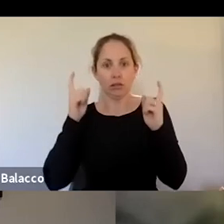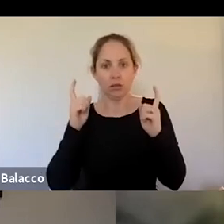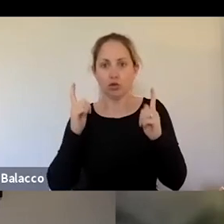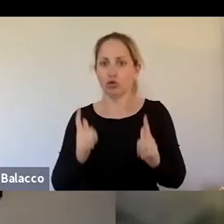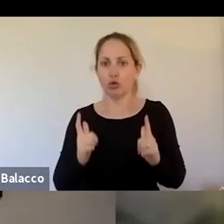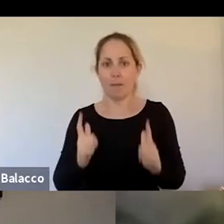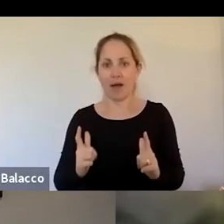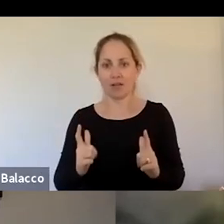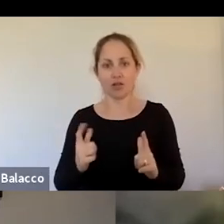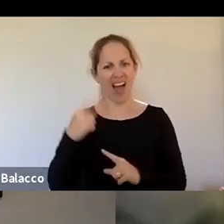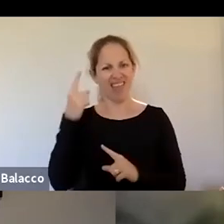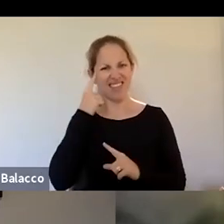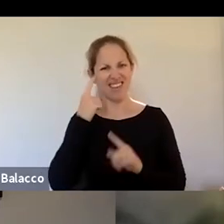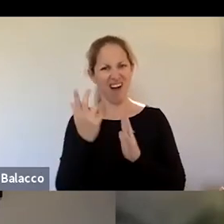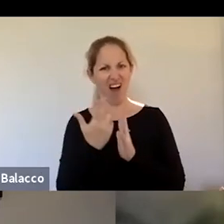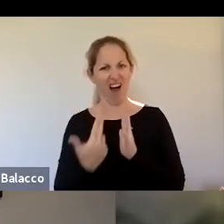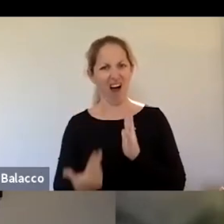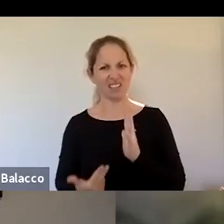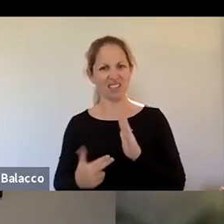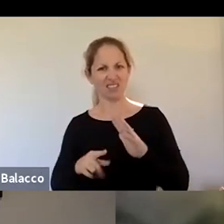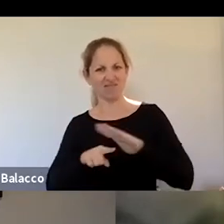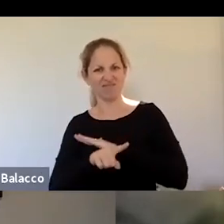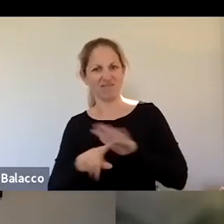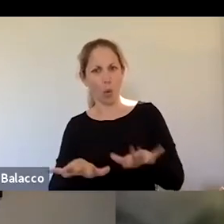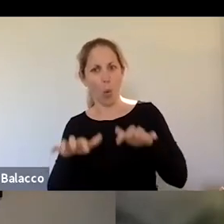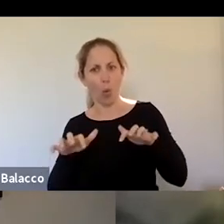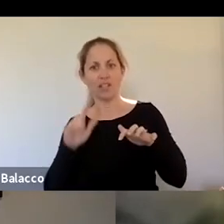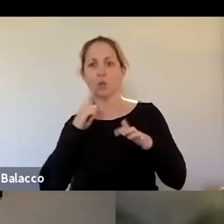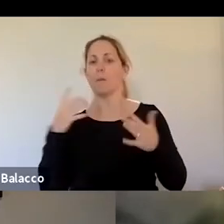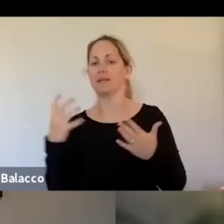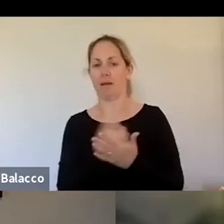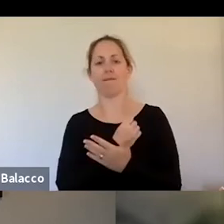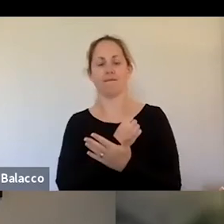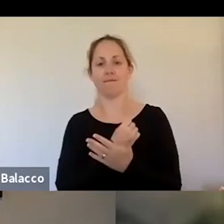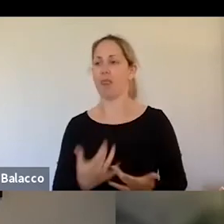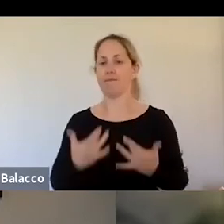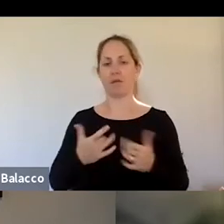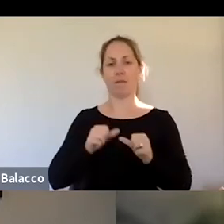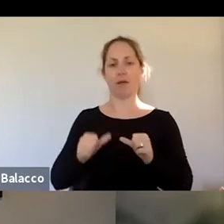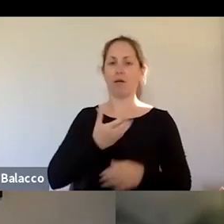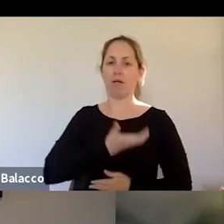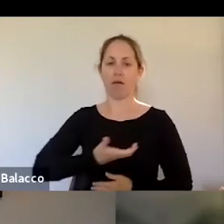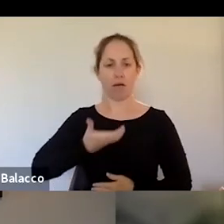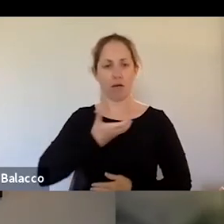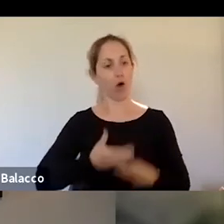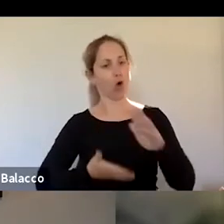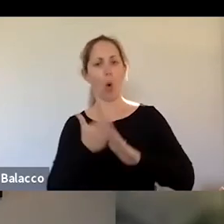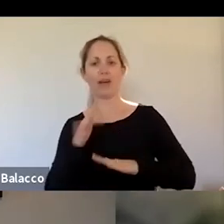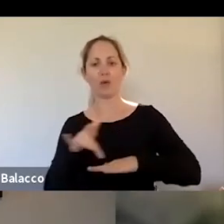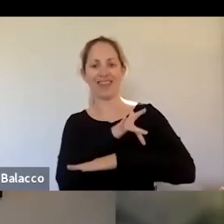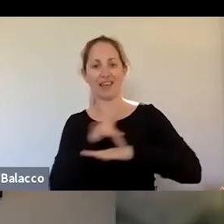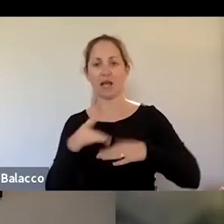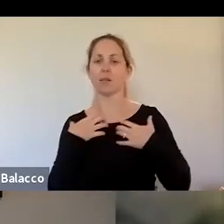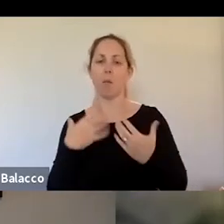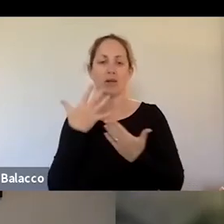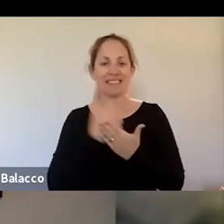be 95% vaccinated. Going to the theater will be safer than going to the market or the gas